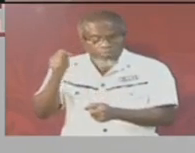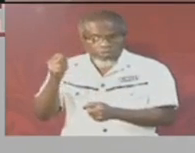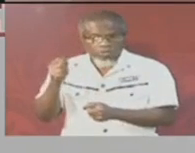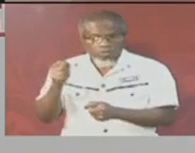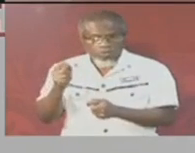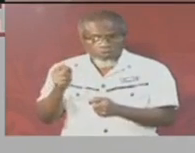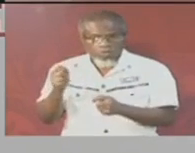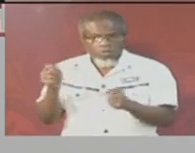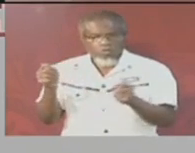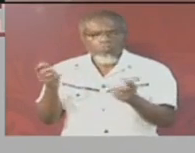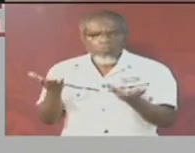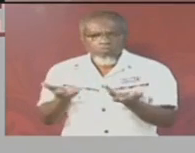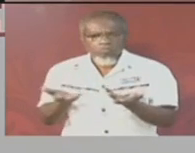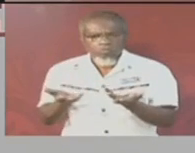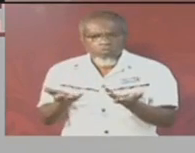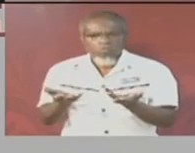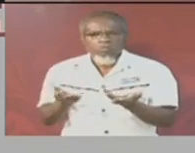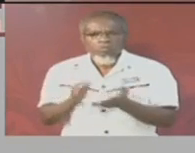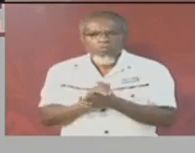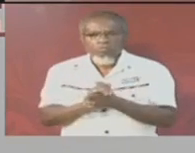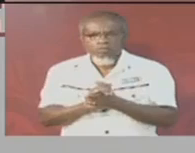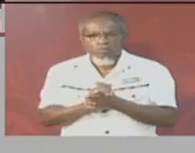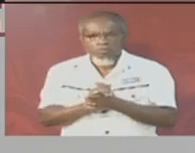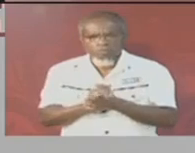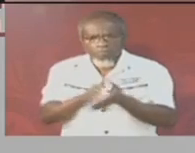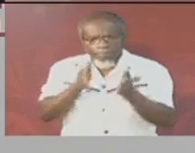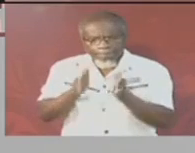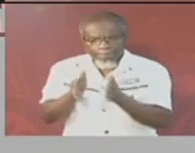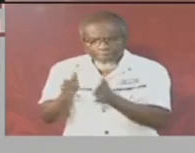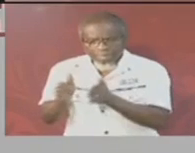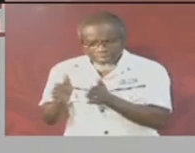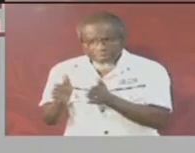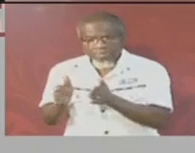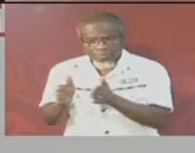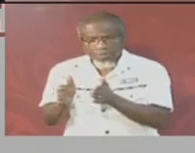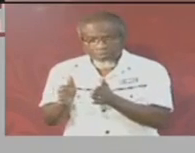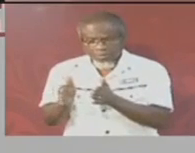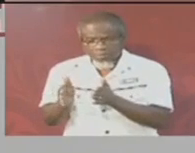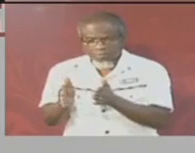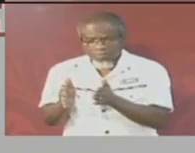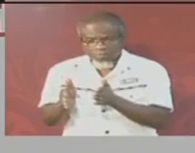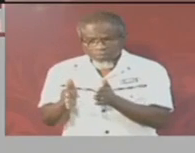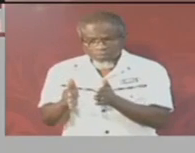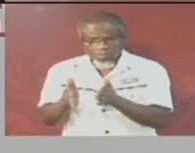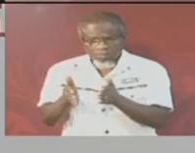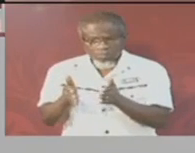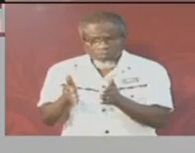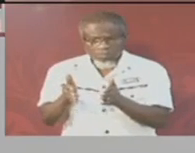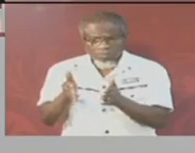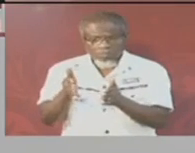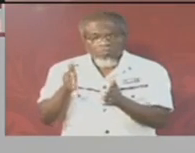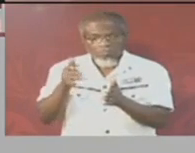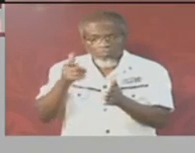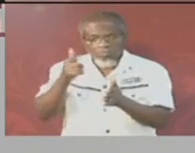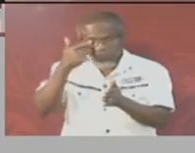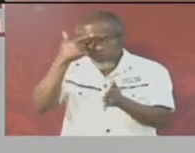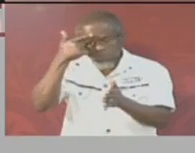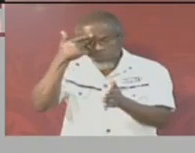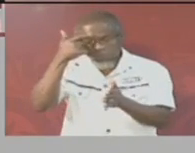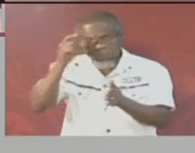Tobago. Our quarantine arrangements are what they are, and it is with that as well in mind that